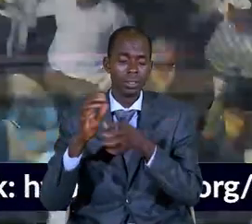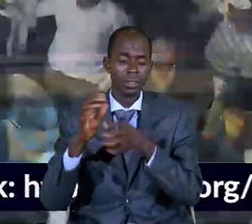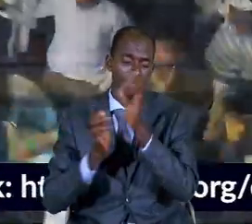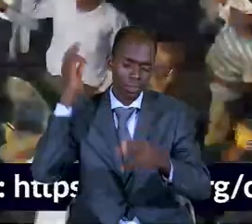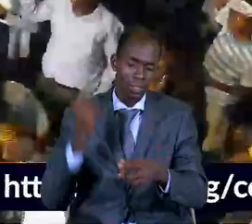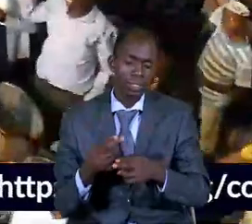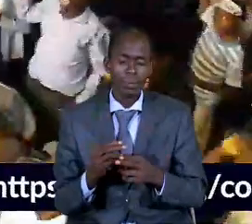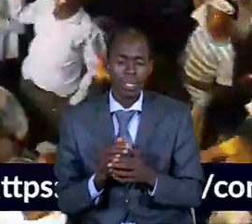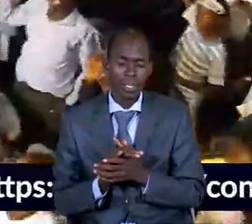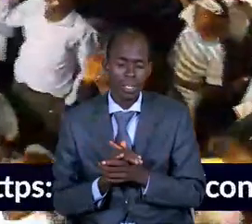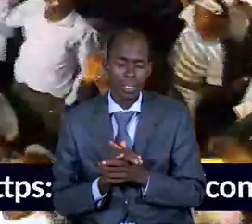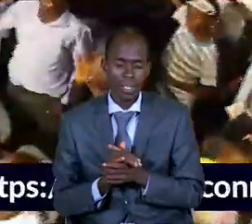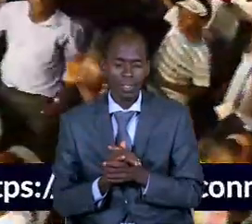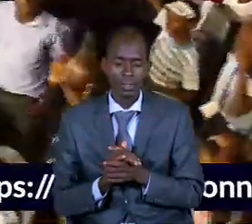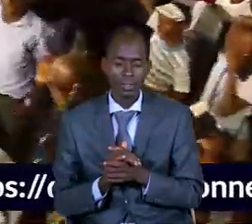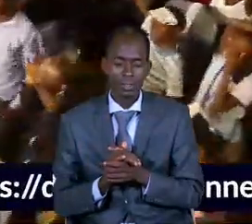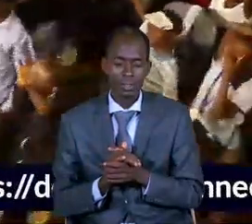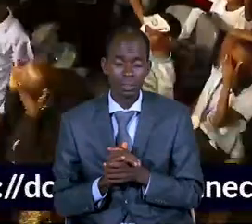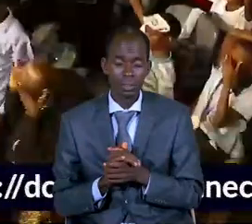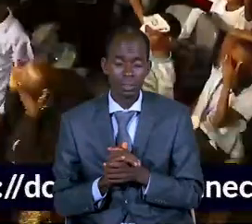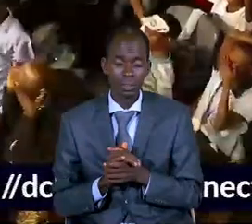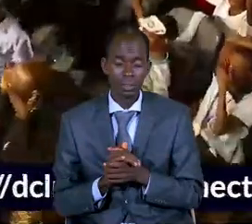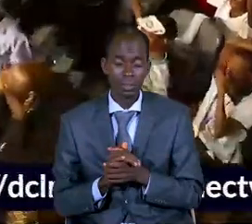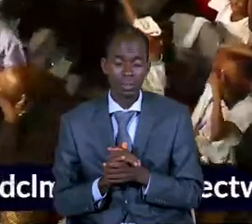Jesus' name.